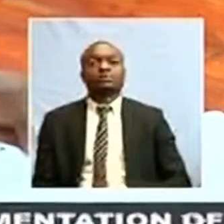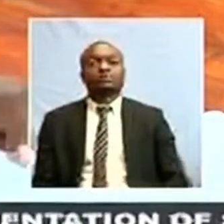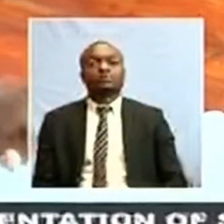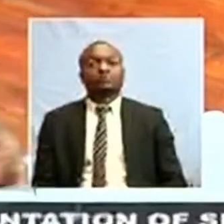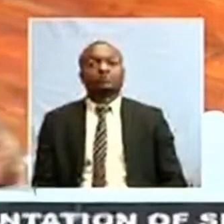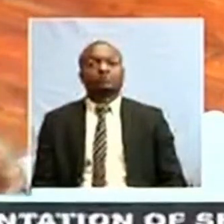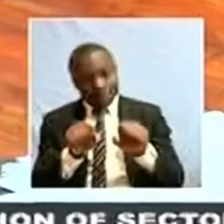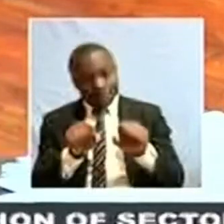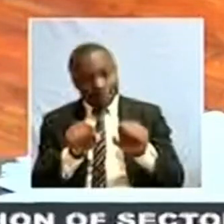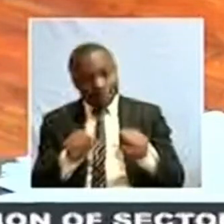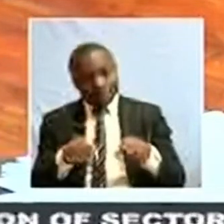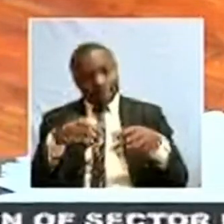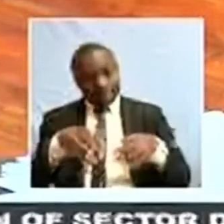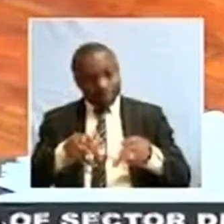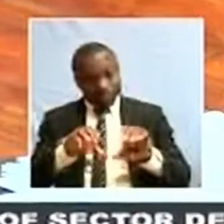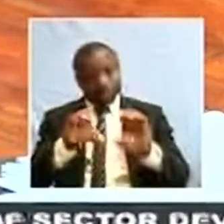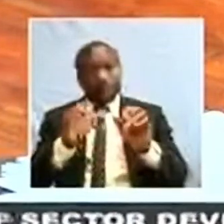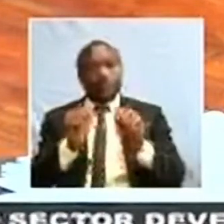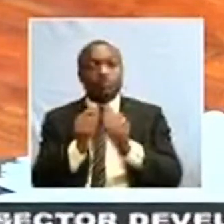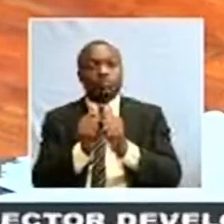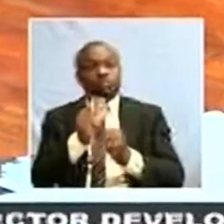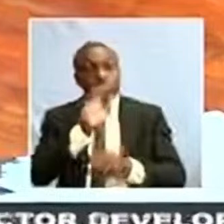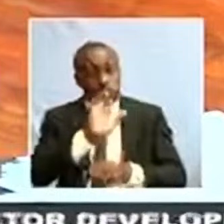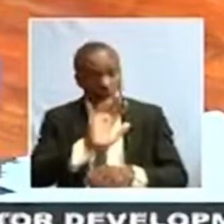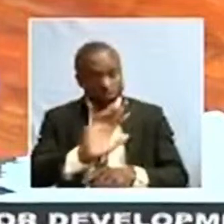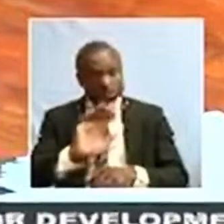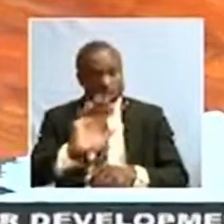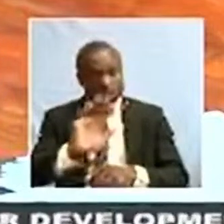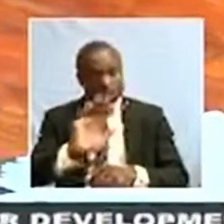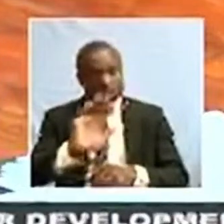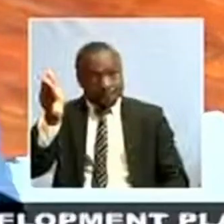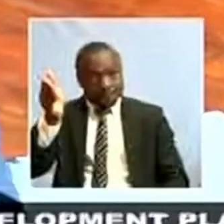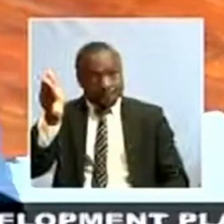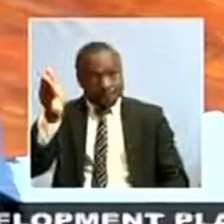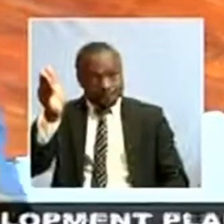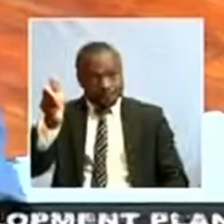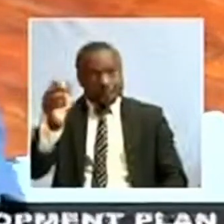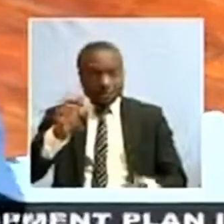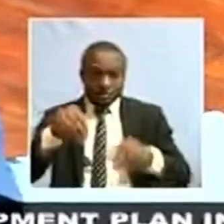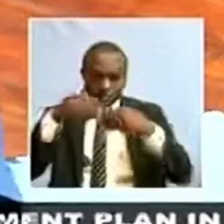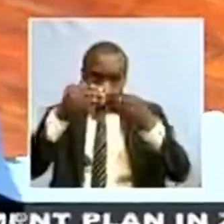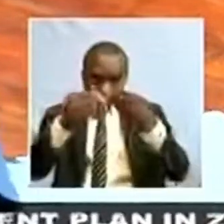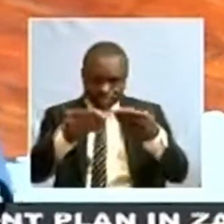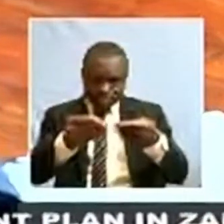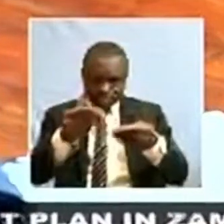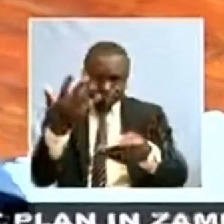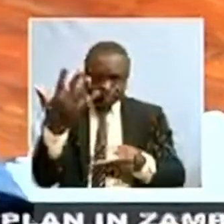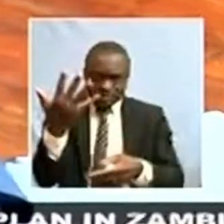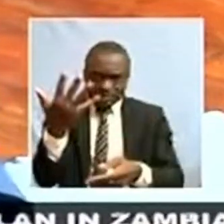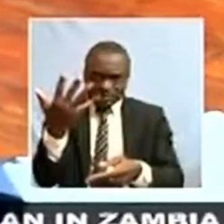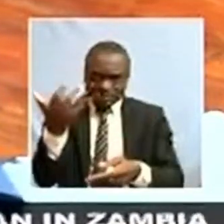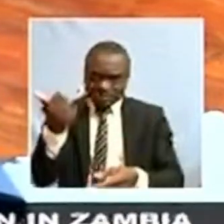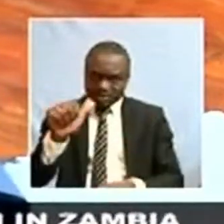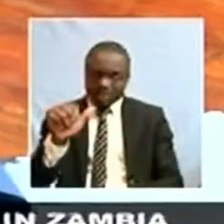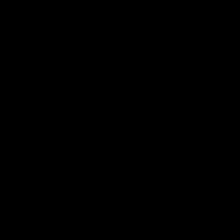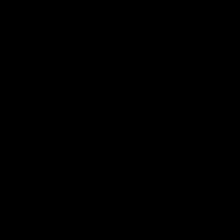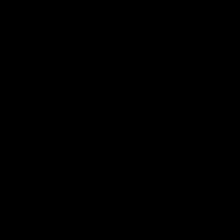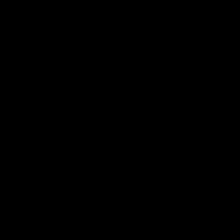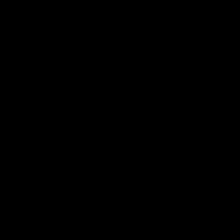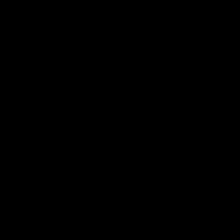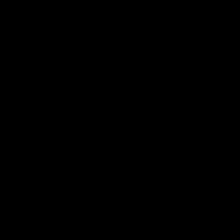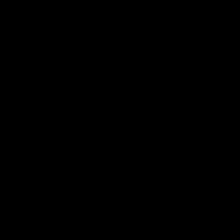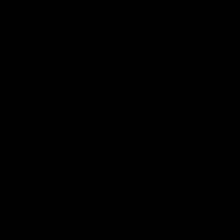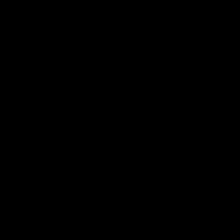you may proceed with your presentation. Maybe we can give you about 5 to 10 minutes so that we